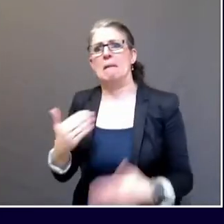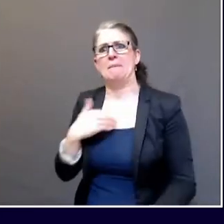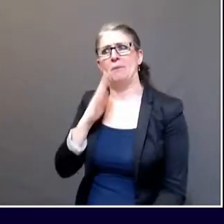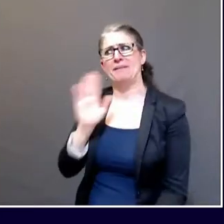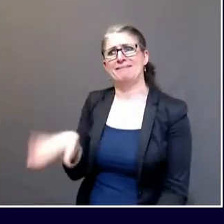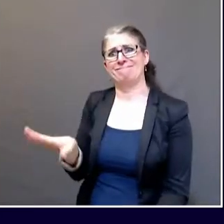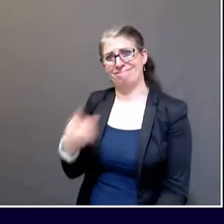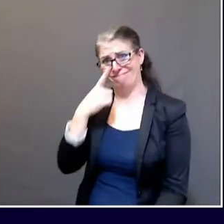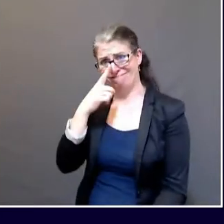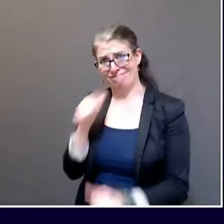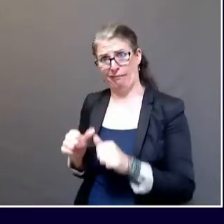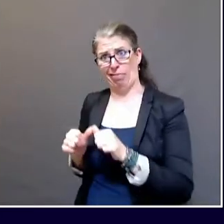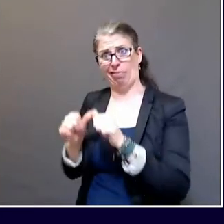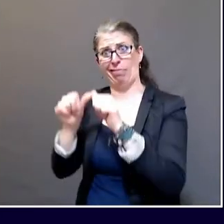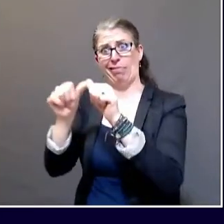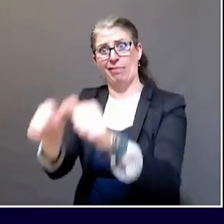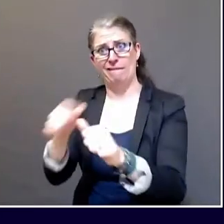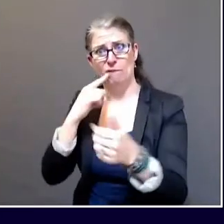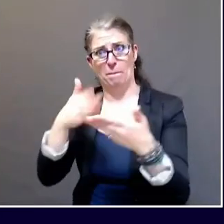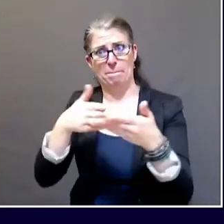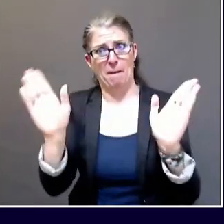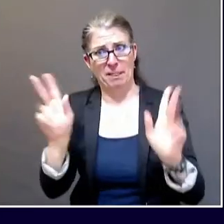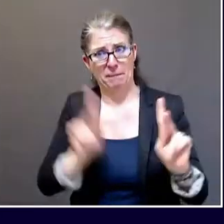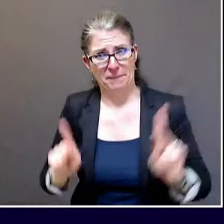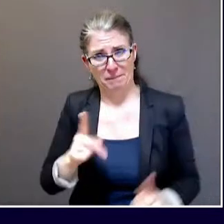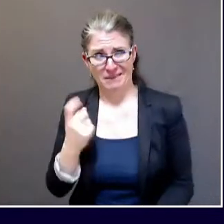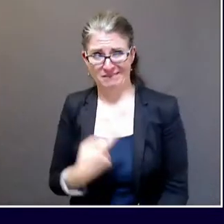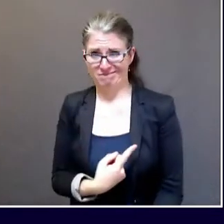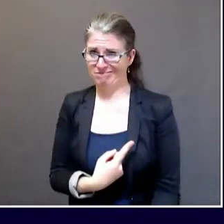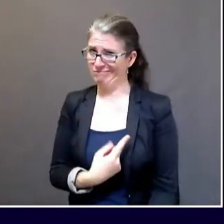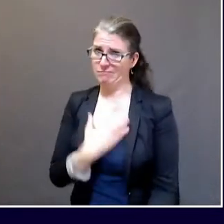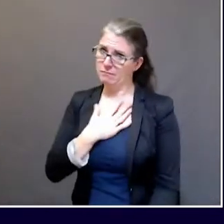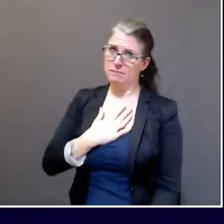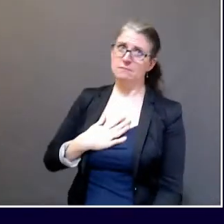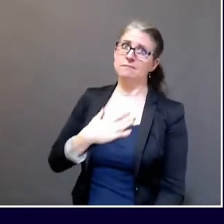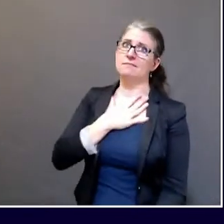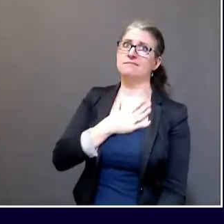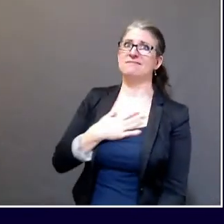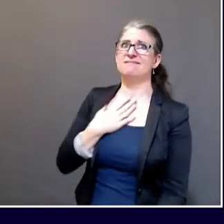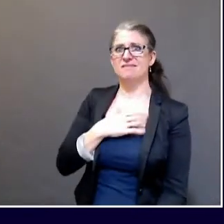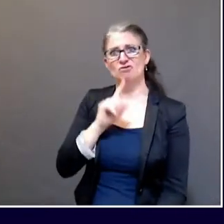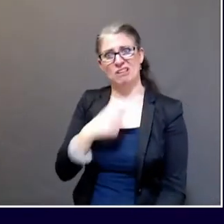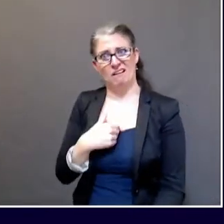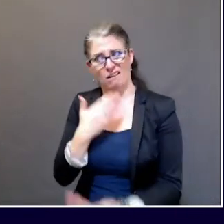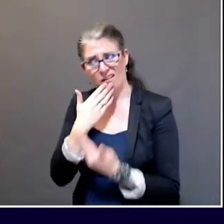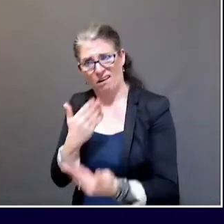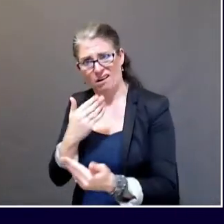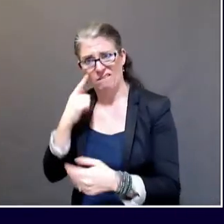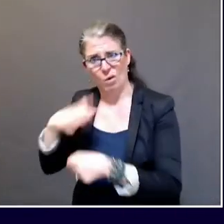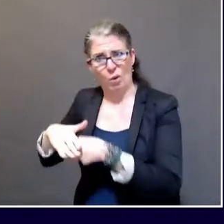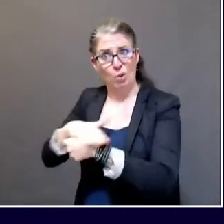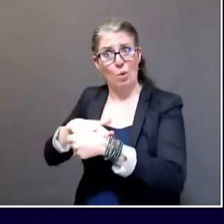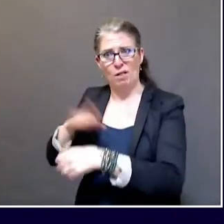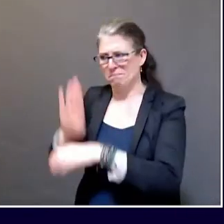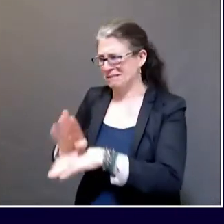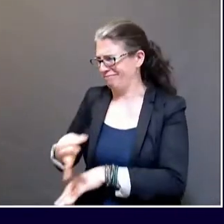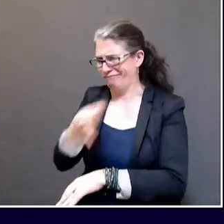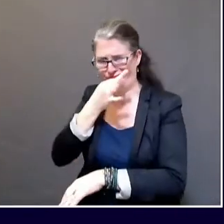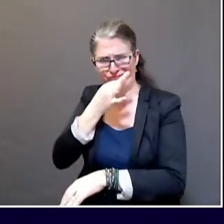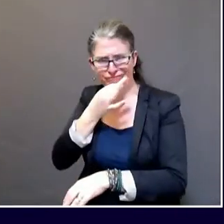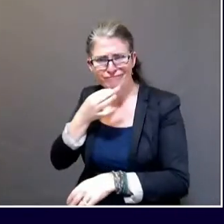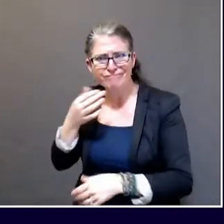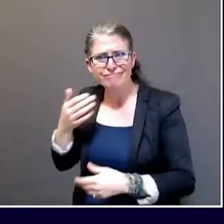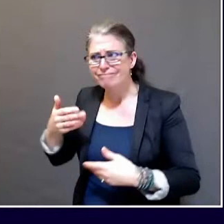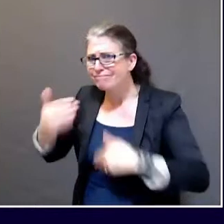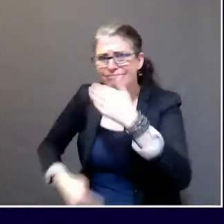on site at different places. So we have really valued the partnership we've had. Just last Friday, I had a call